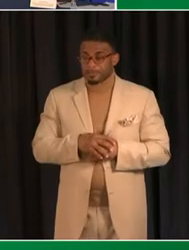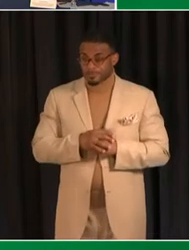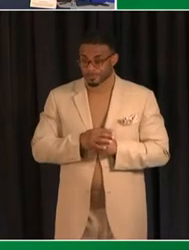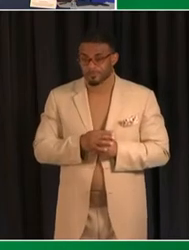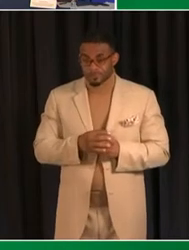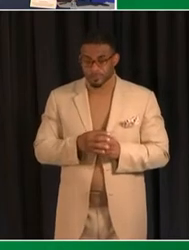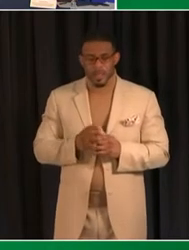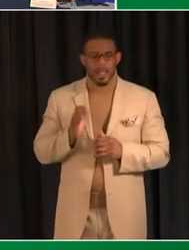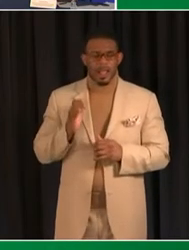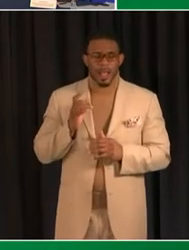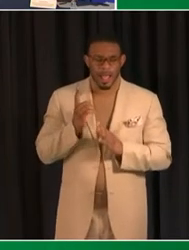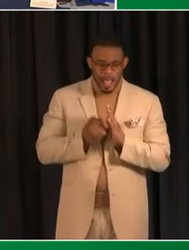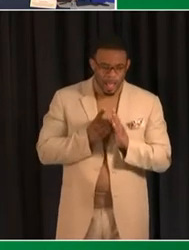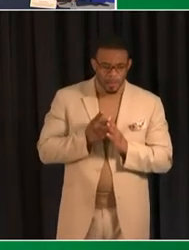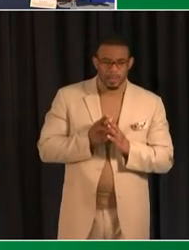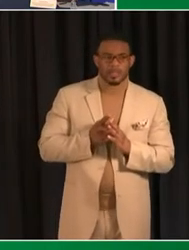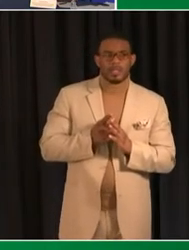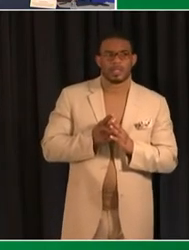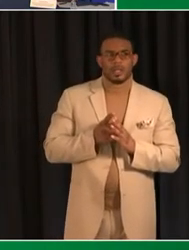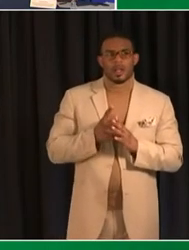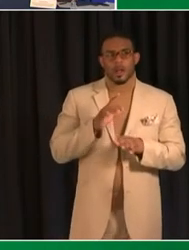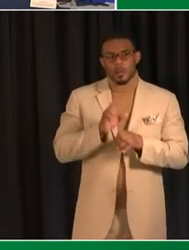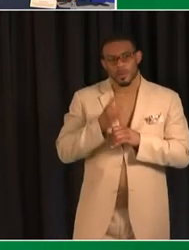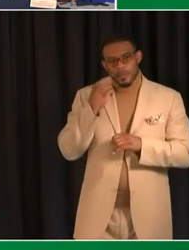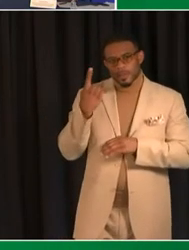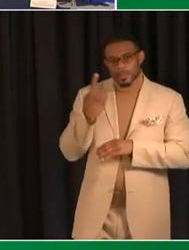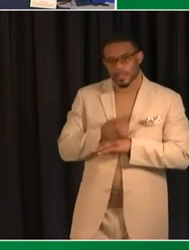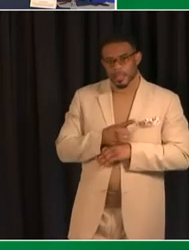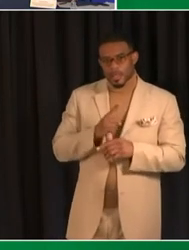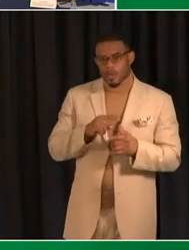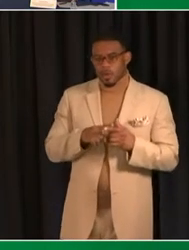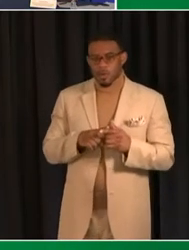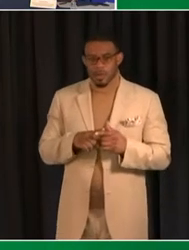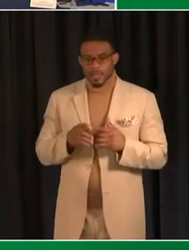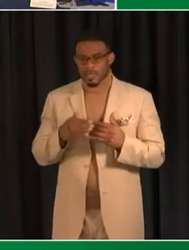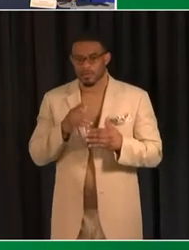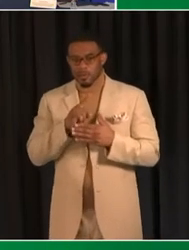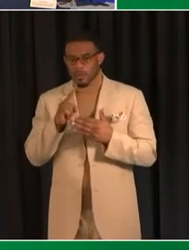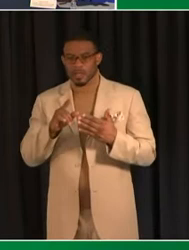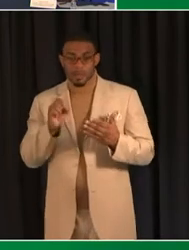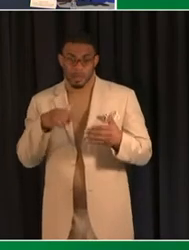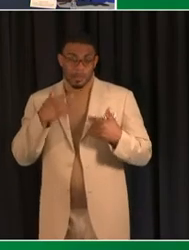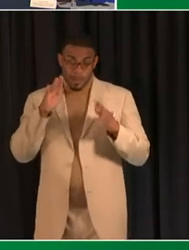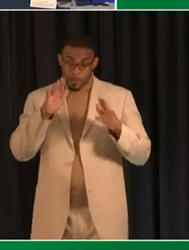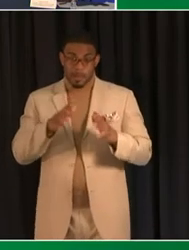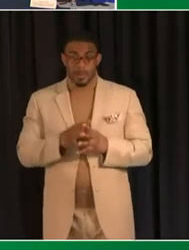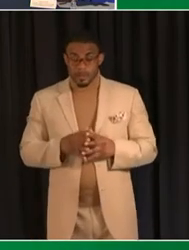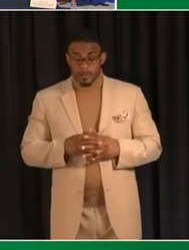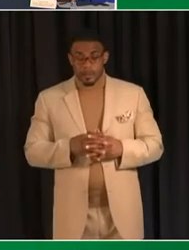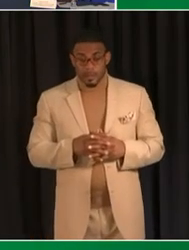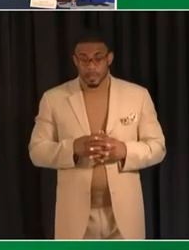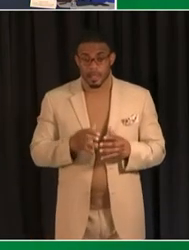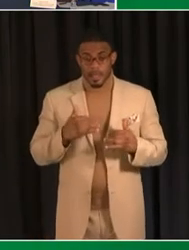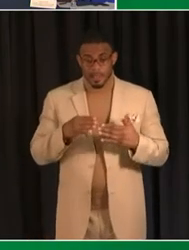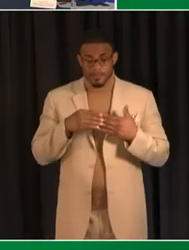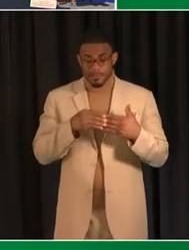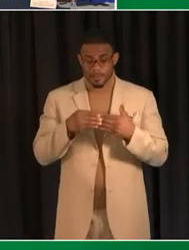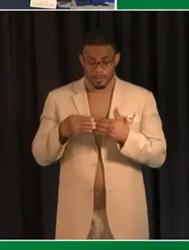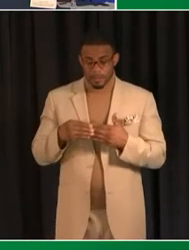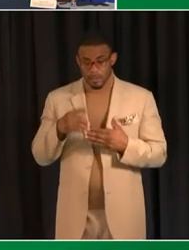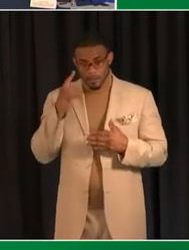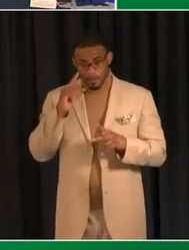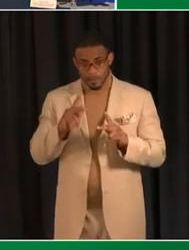12 terms, hourly bookings for the day or evening or weekend. So it's been great having